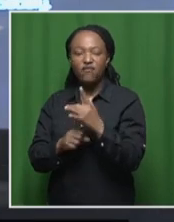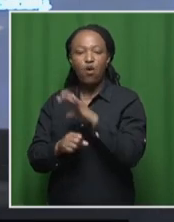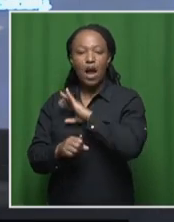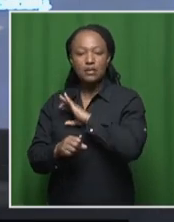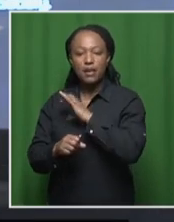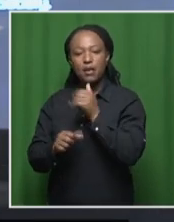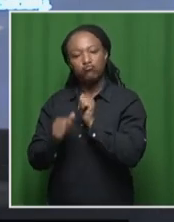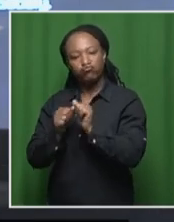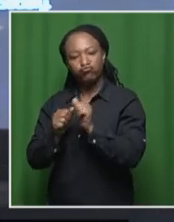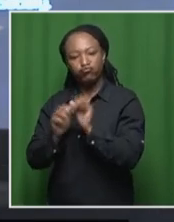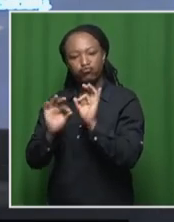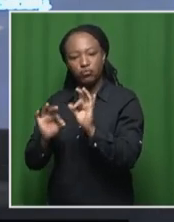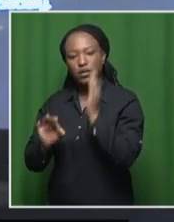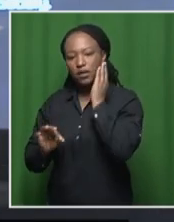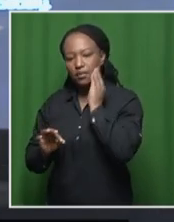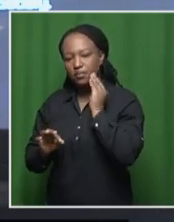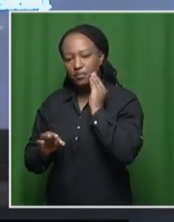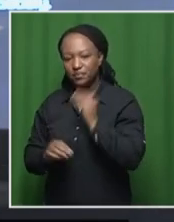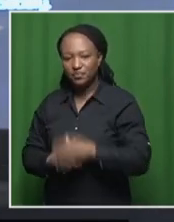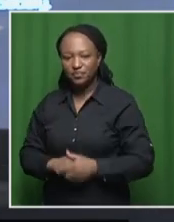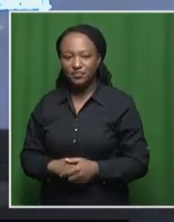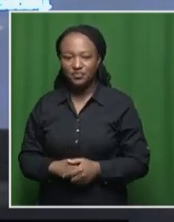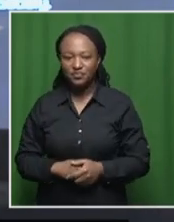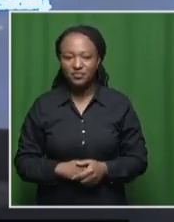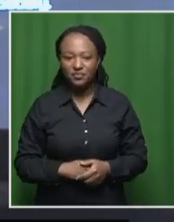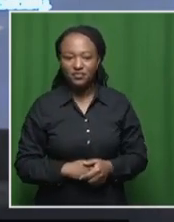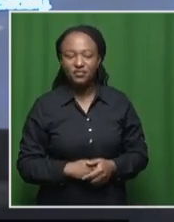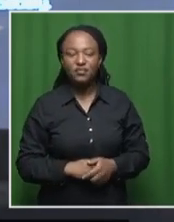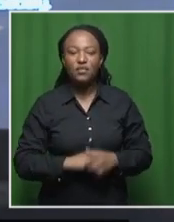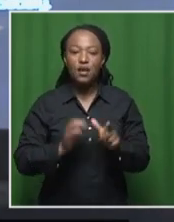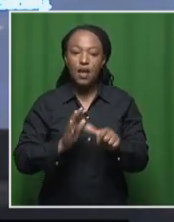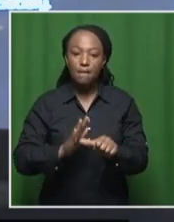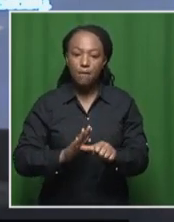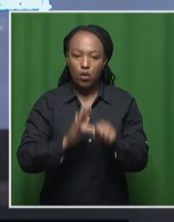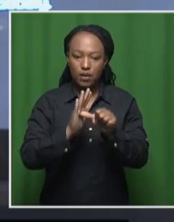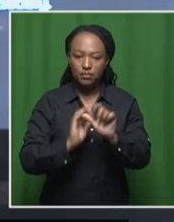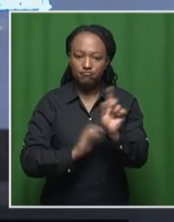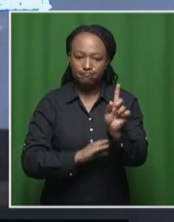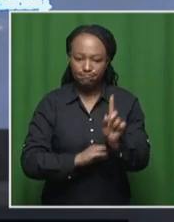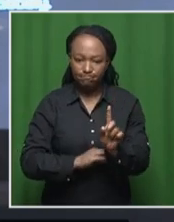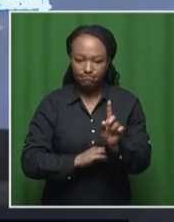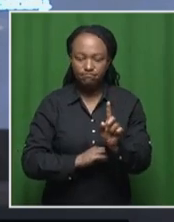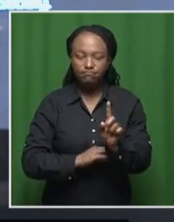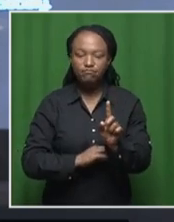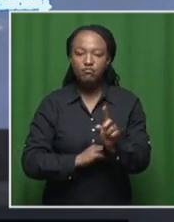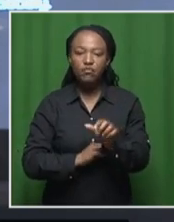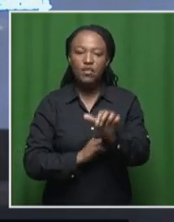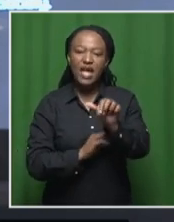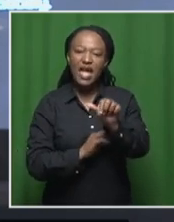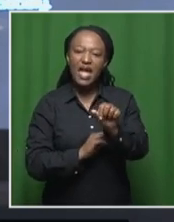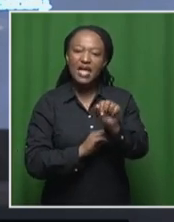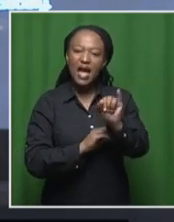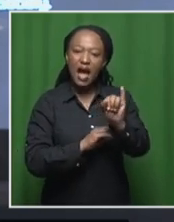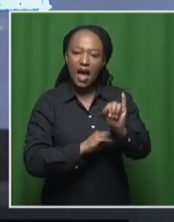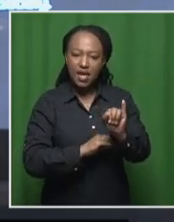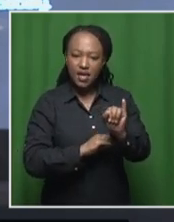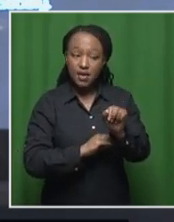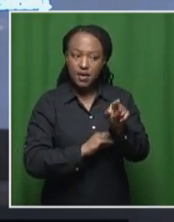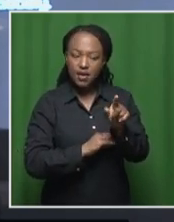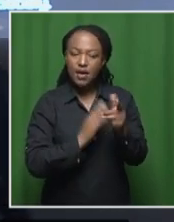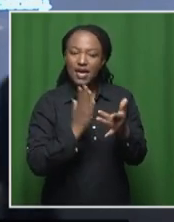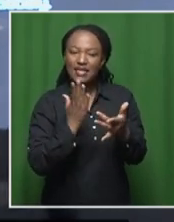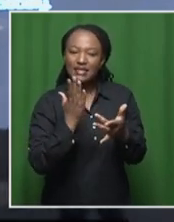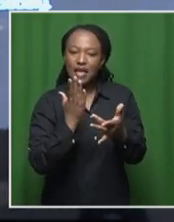experience. Yeah, I guess what's important for us is to know that artificial intelligence doesn't